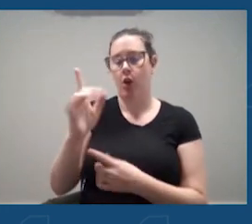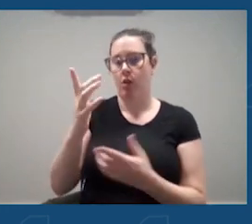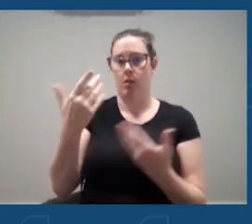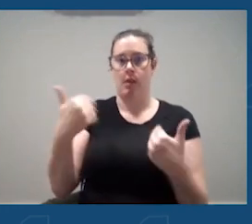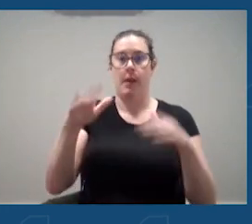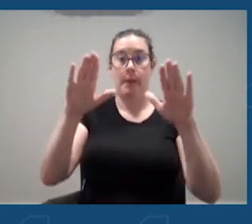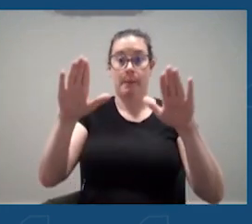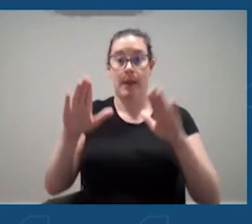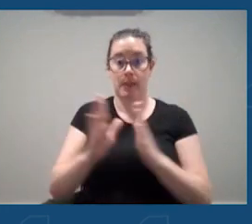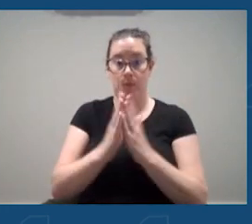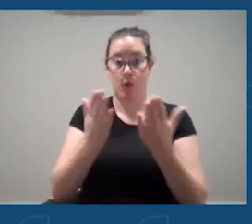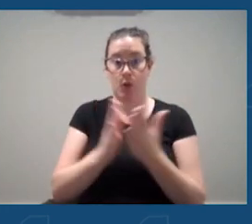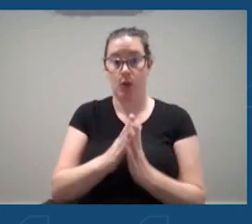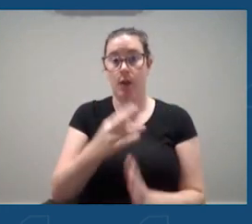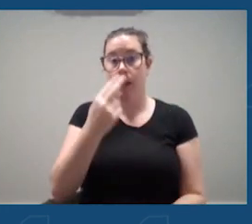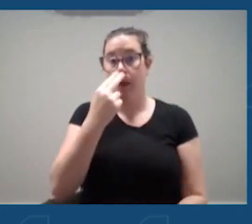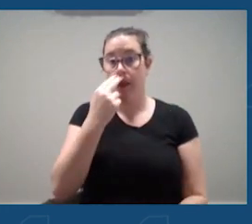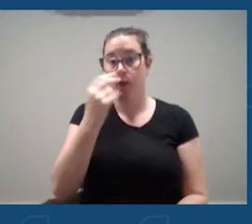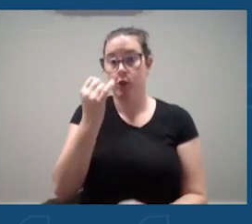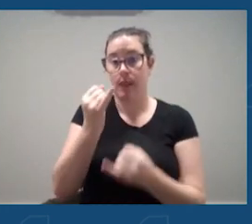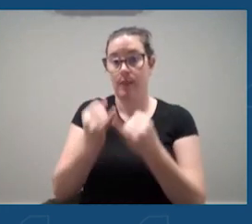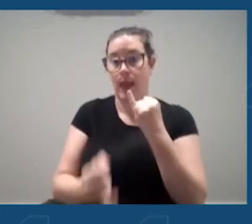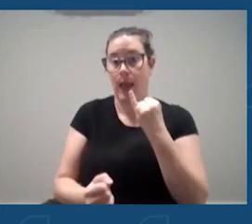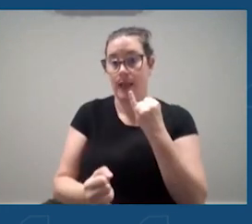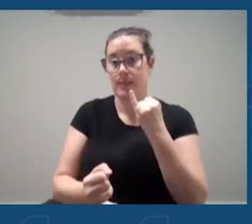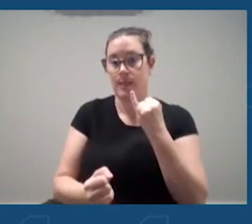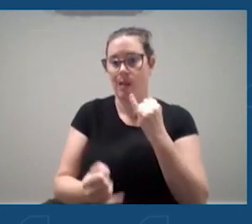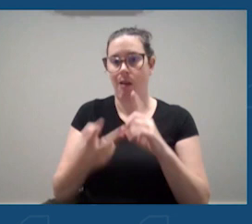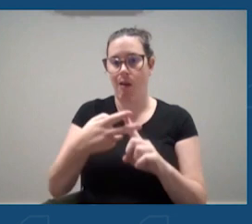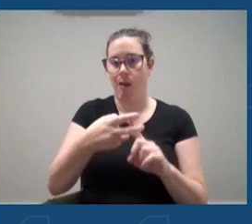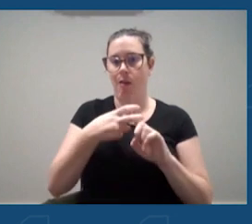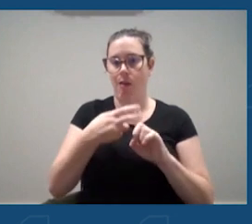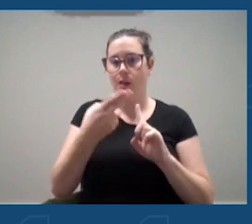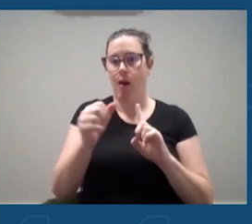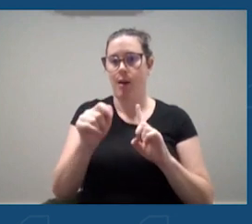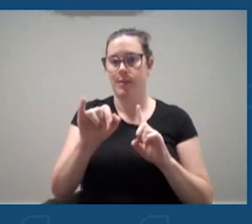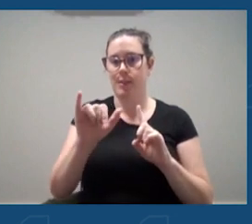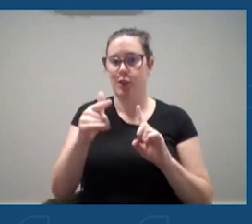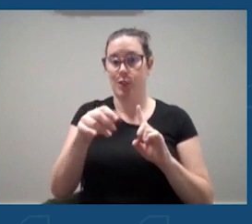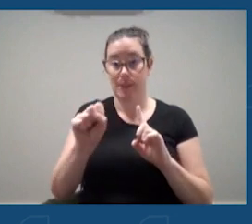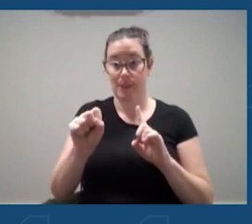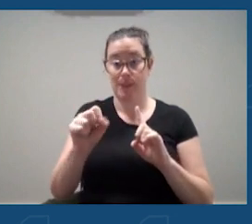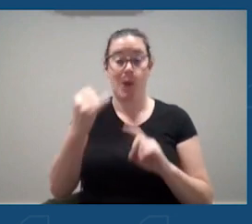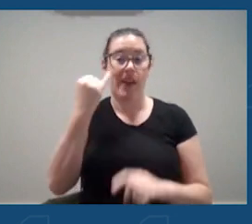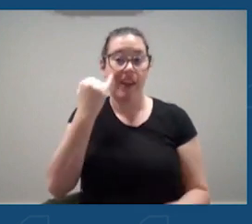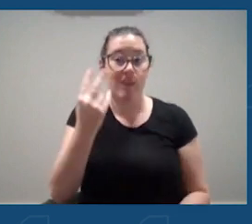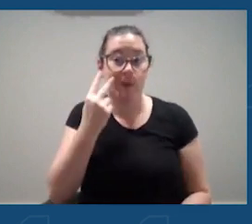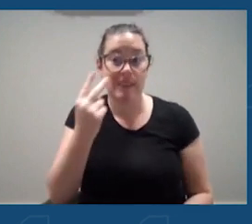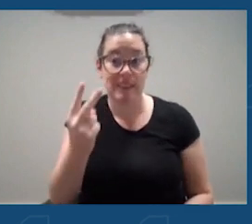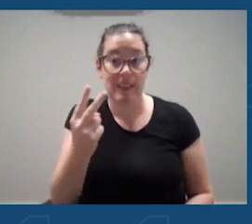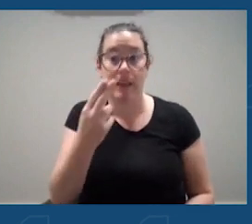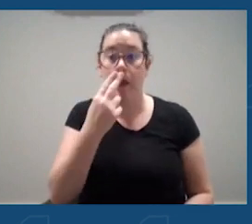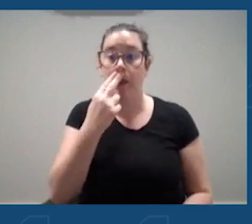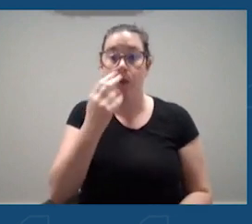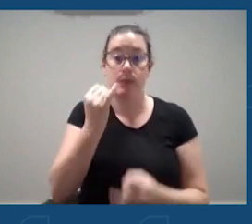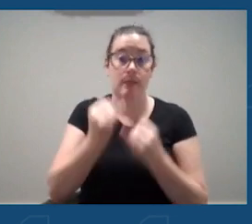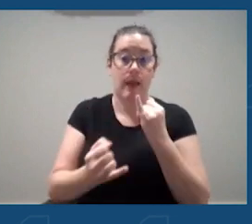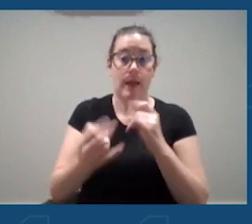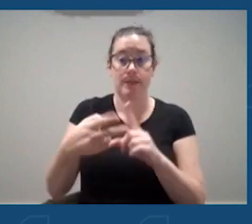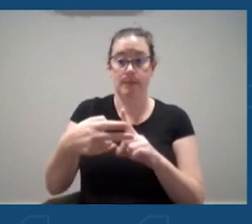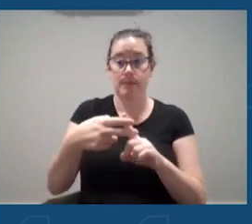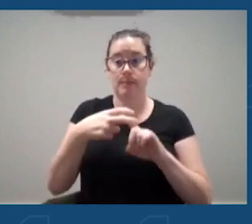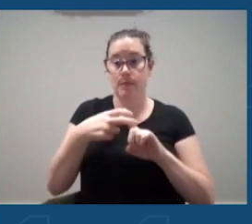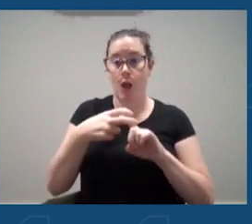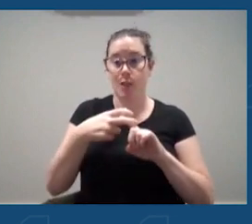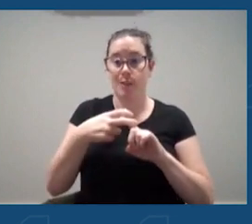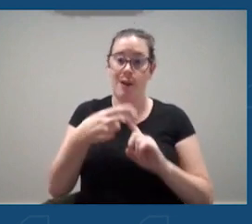Hitler's Last Hostages. So anyone now viewing Hitler's Last Hostages has to contend with and